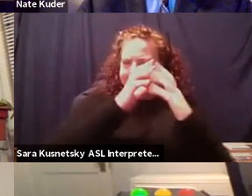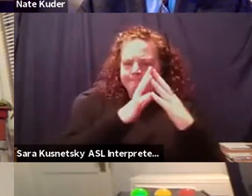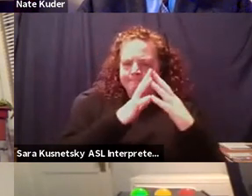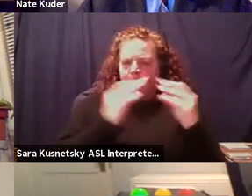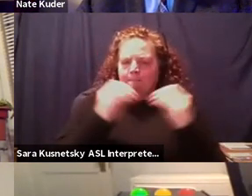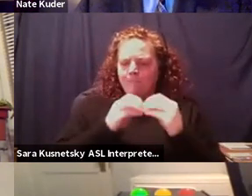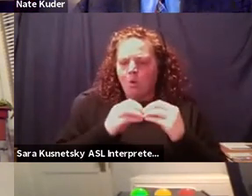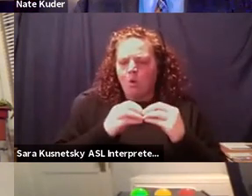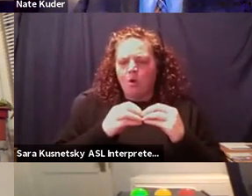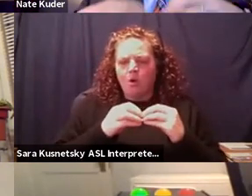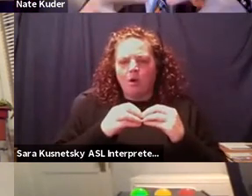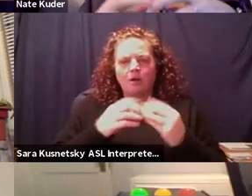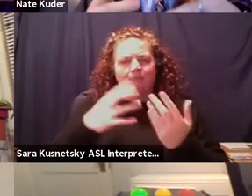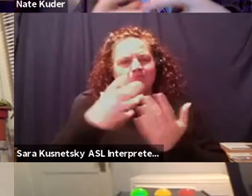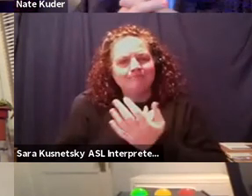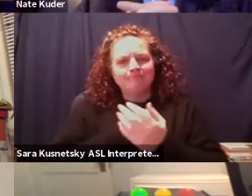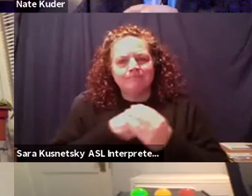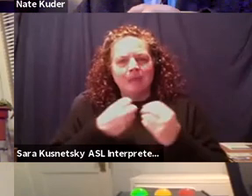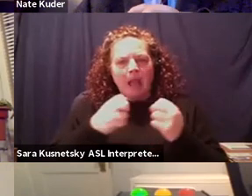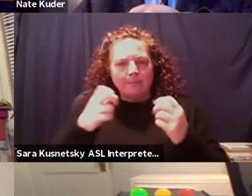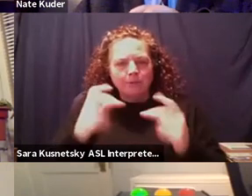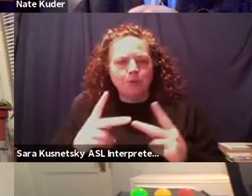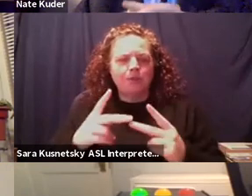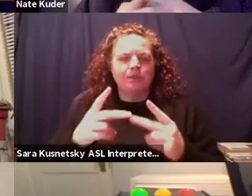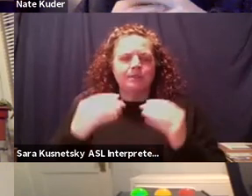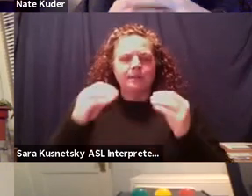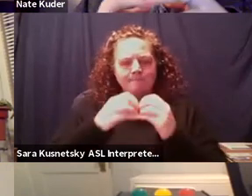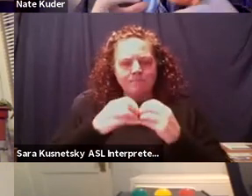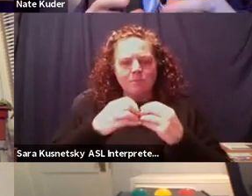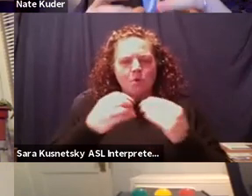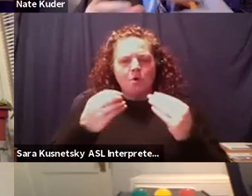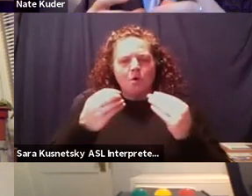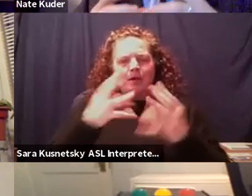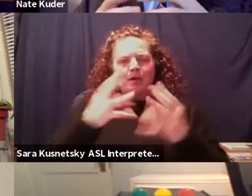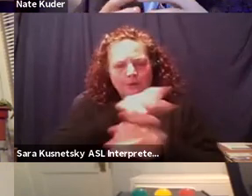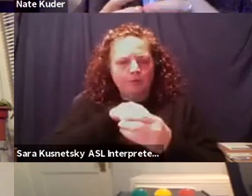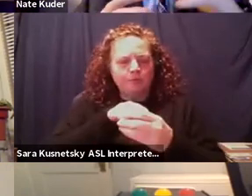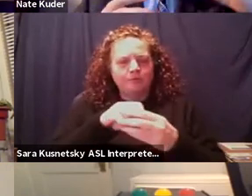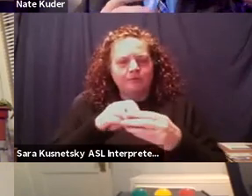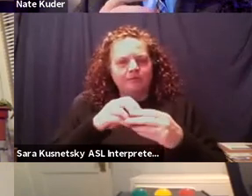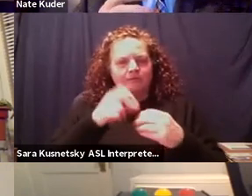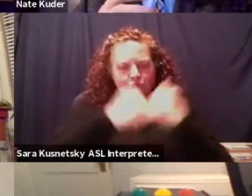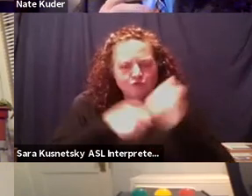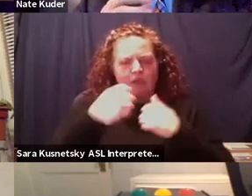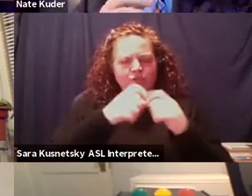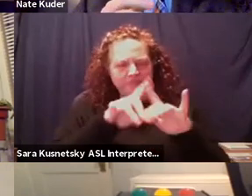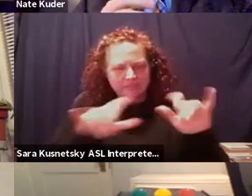programming for the students at Brighton? And so he's doing some restructuring. And we've done that in the light of